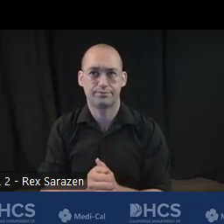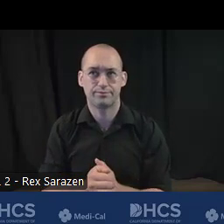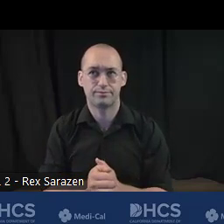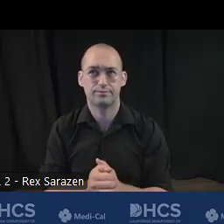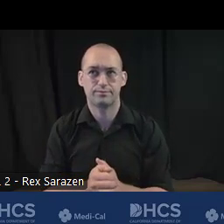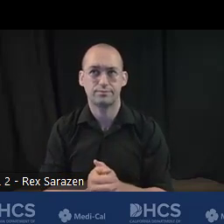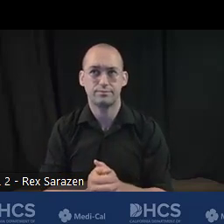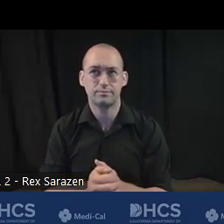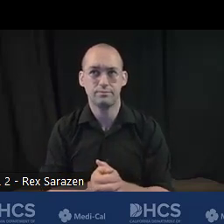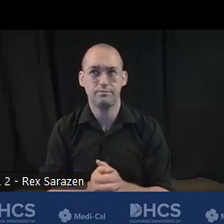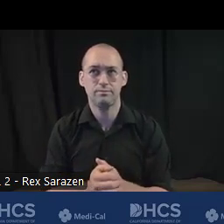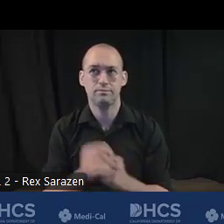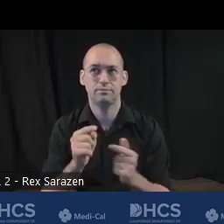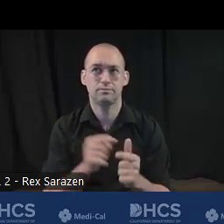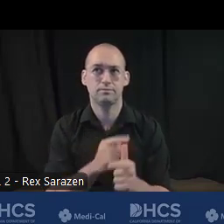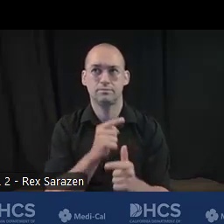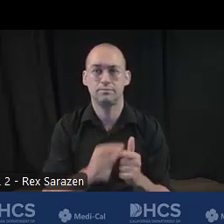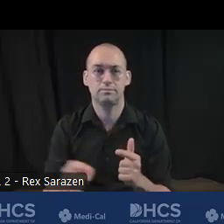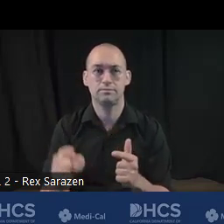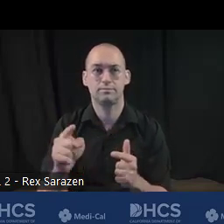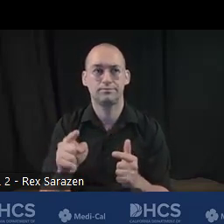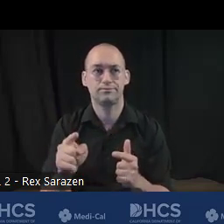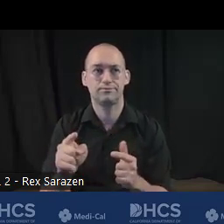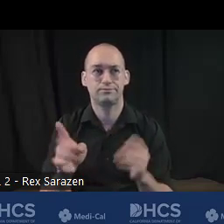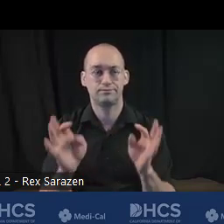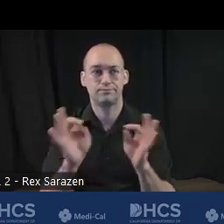And then also it's important to